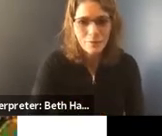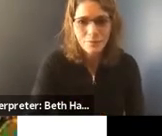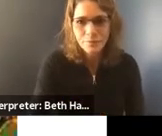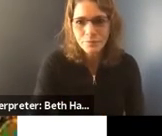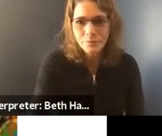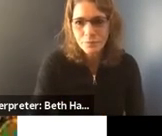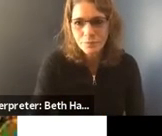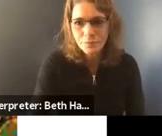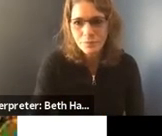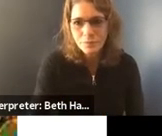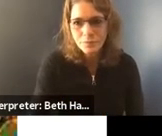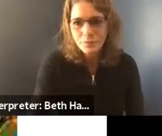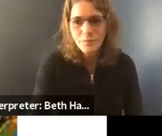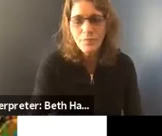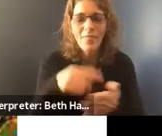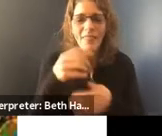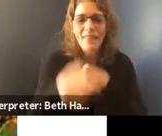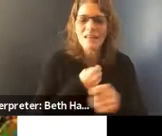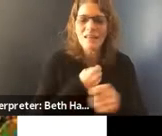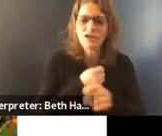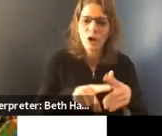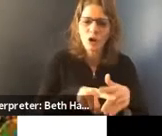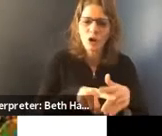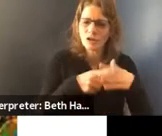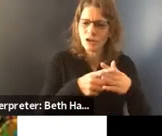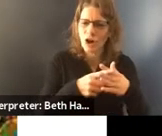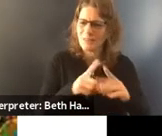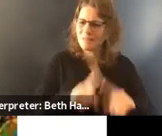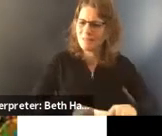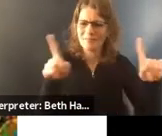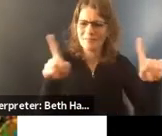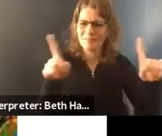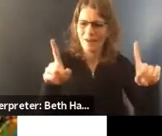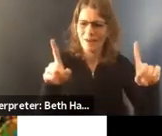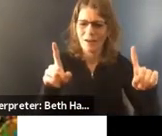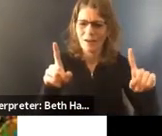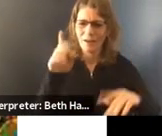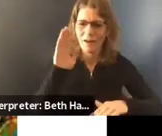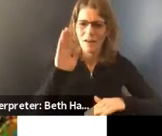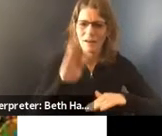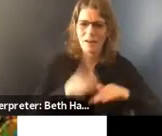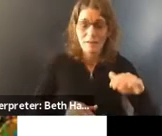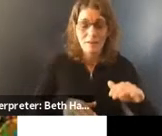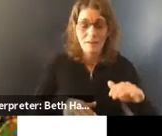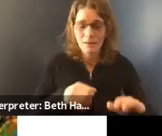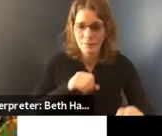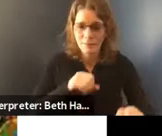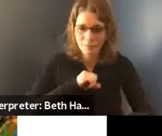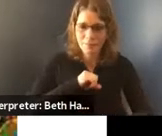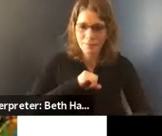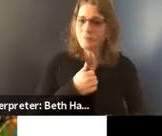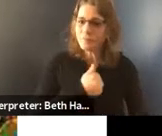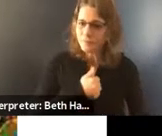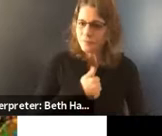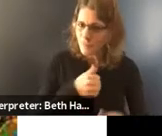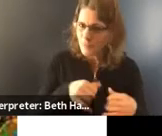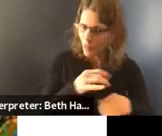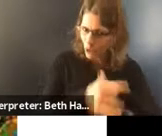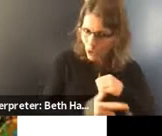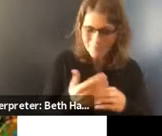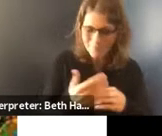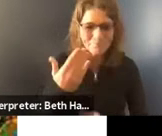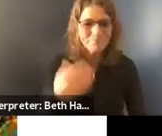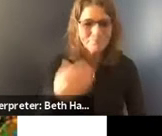in a very different way than we began, excuse me, very early for me still today, than we